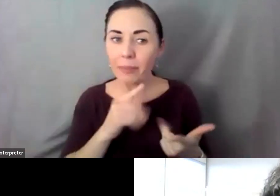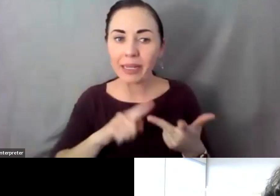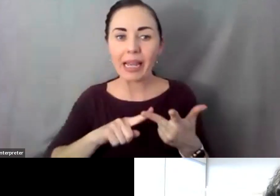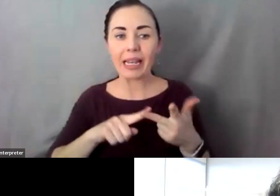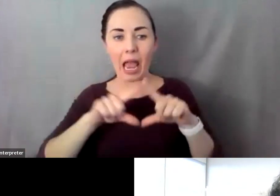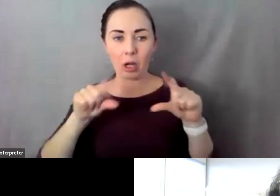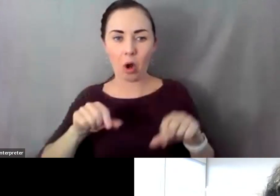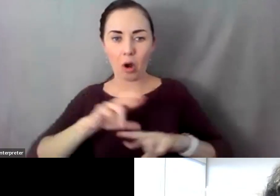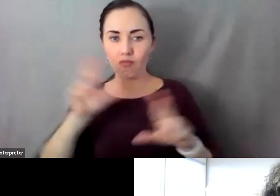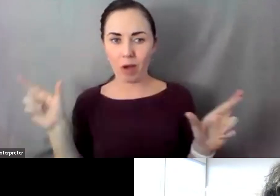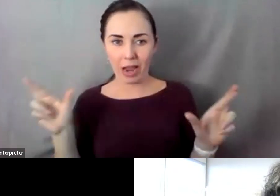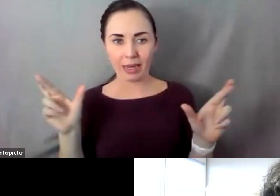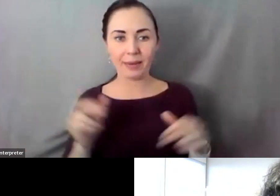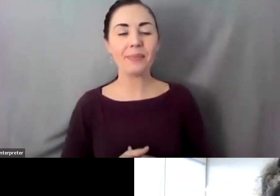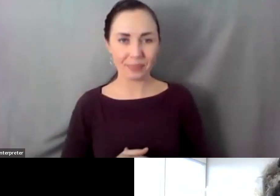go.